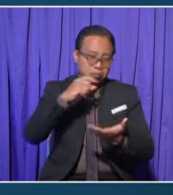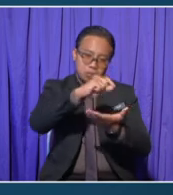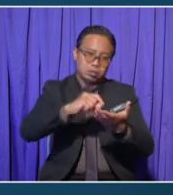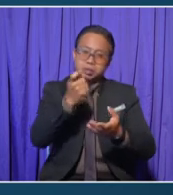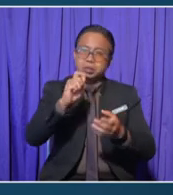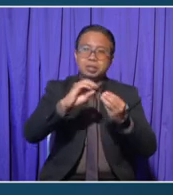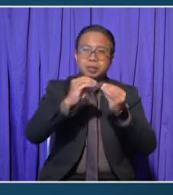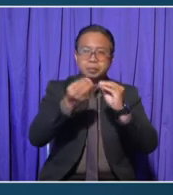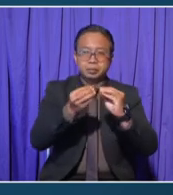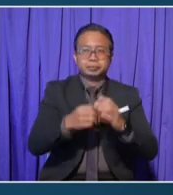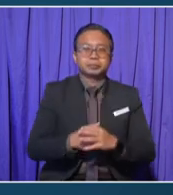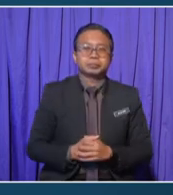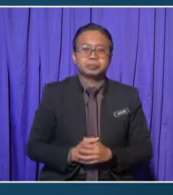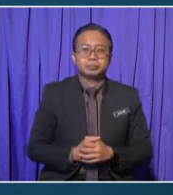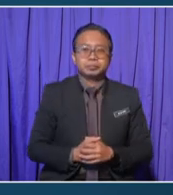number.